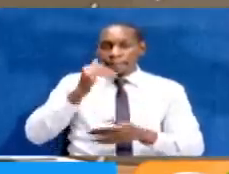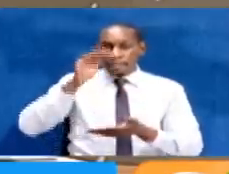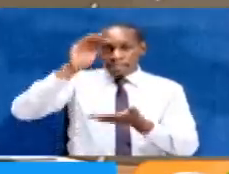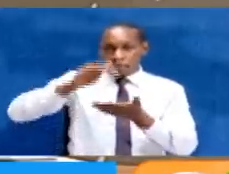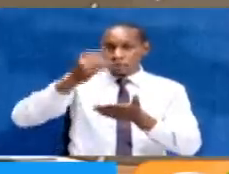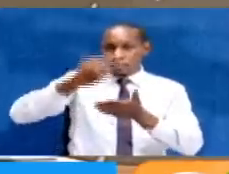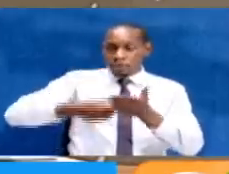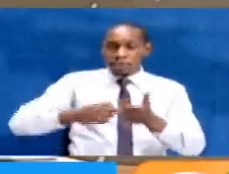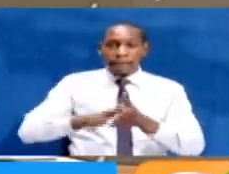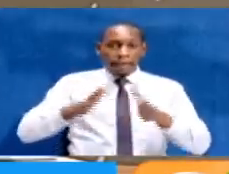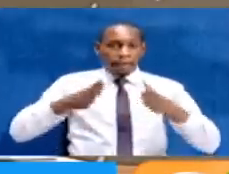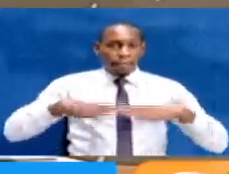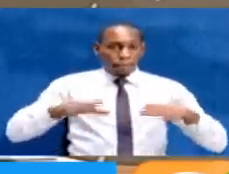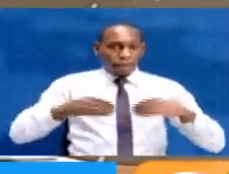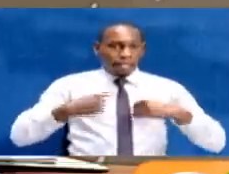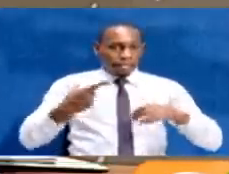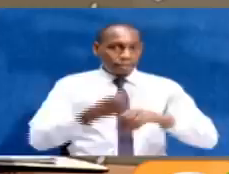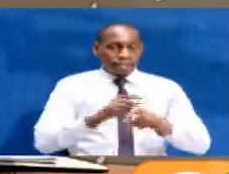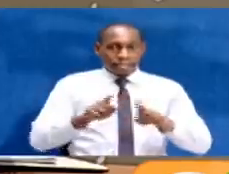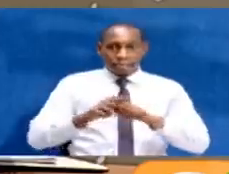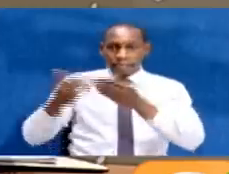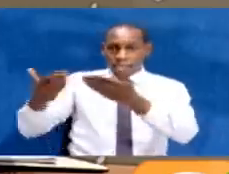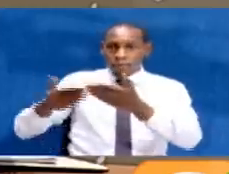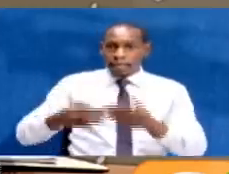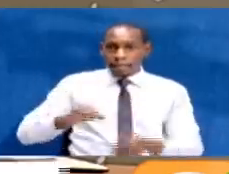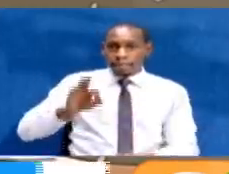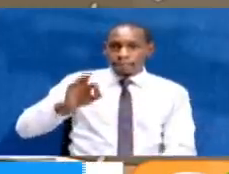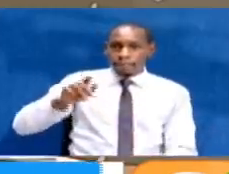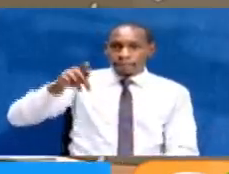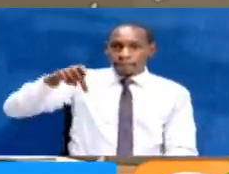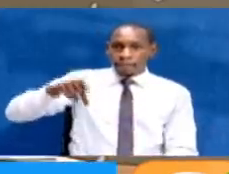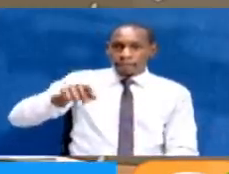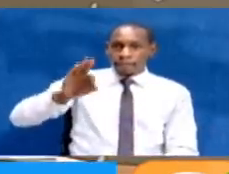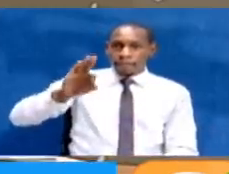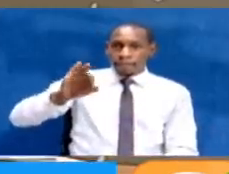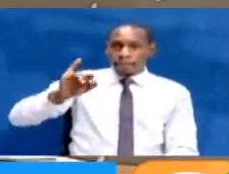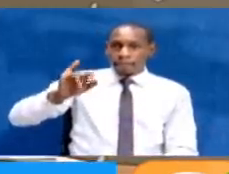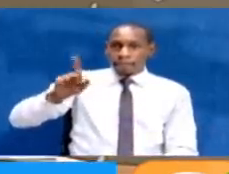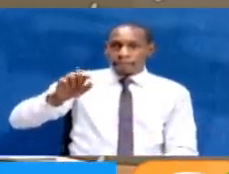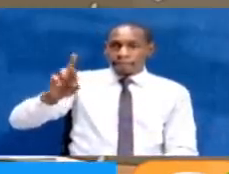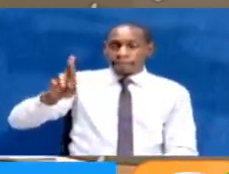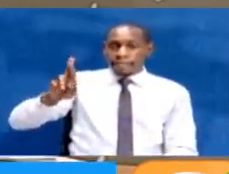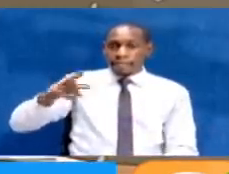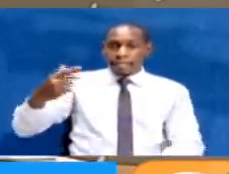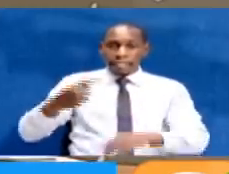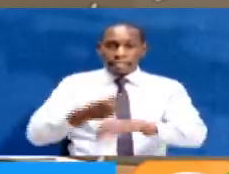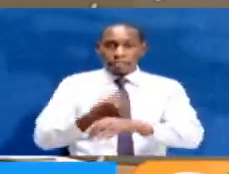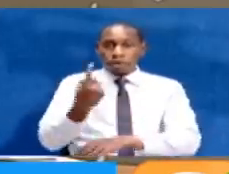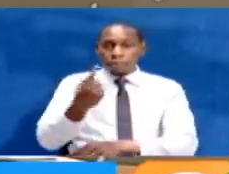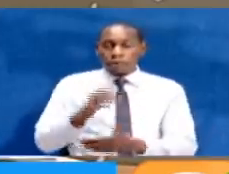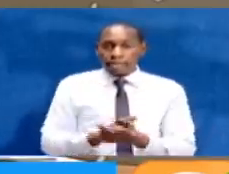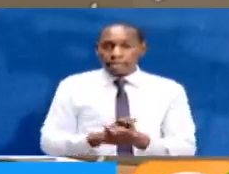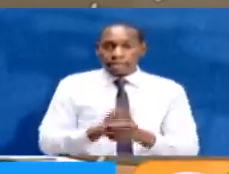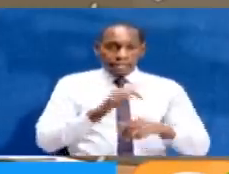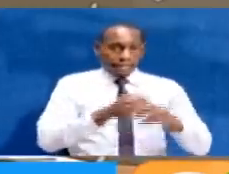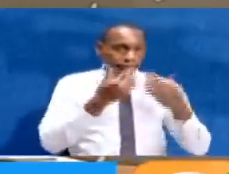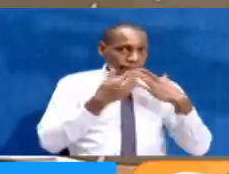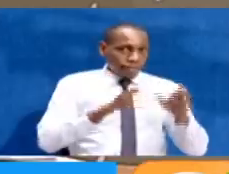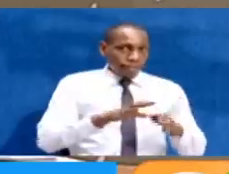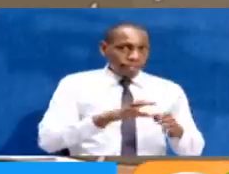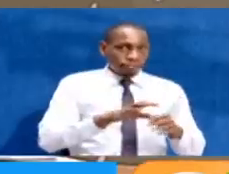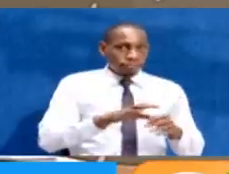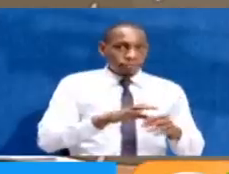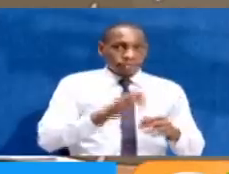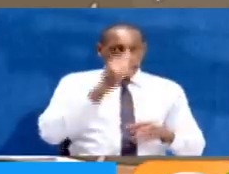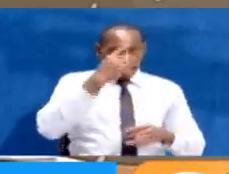more people can get the infection. They should open doors for even Pfizer, Johnson & Johnson, which is just one dose. Because once this runs out, and maybe